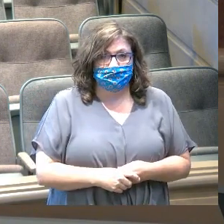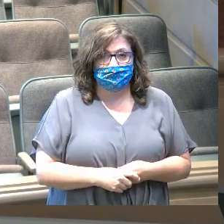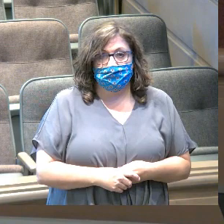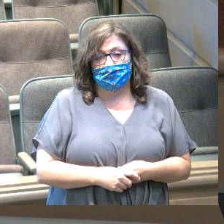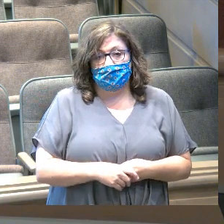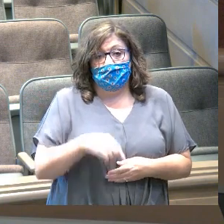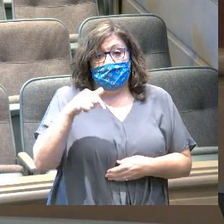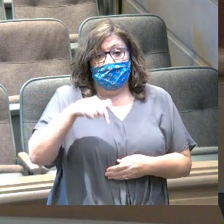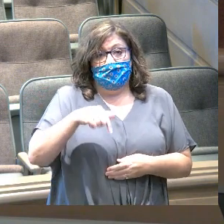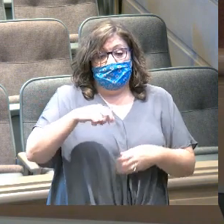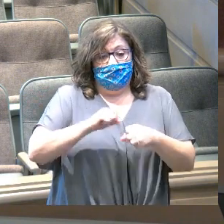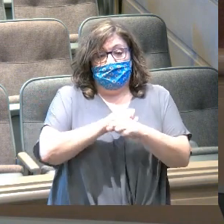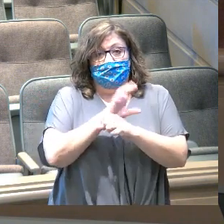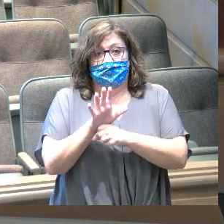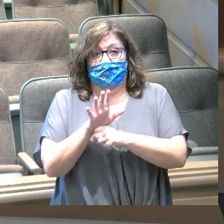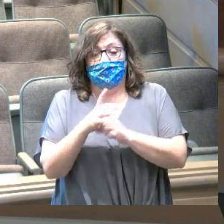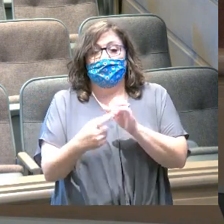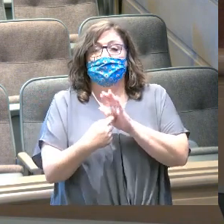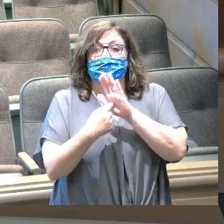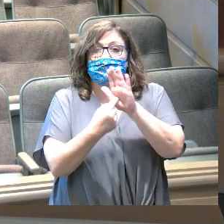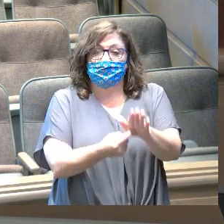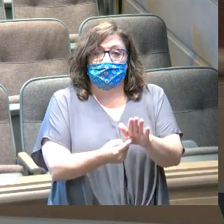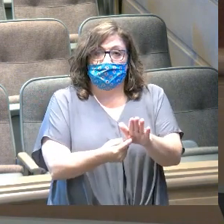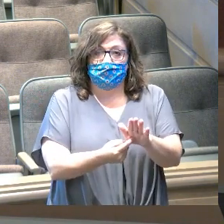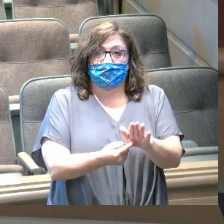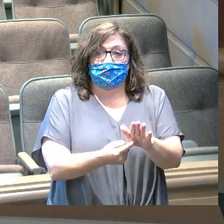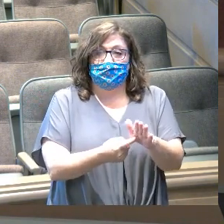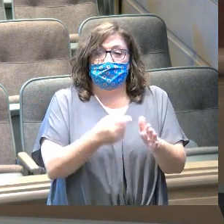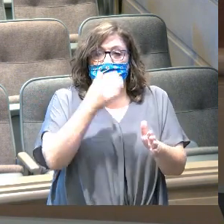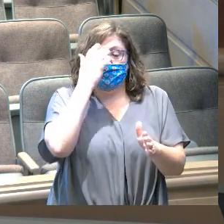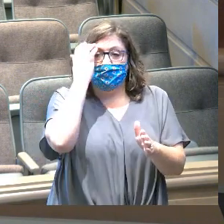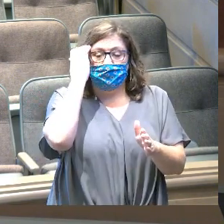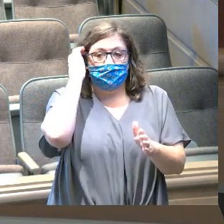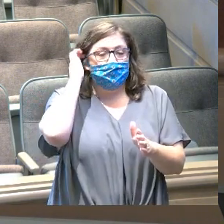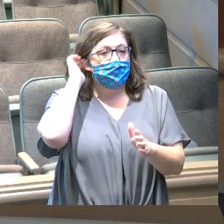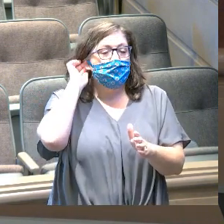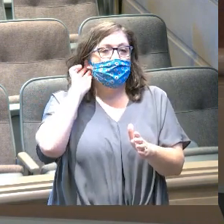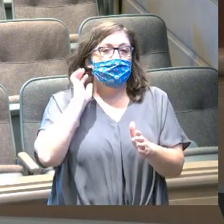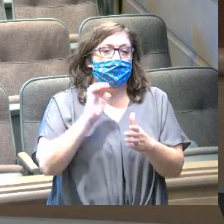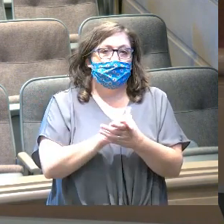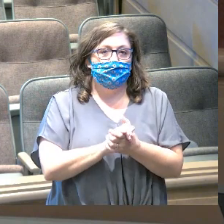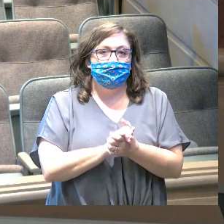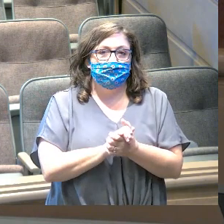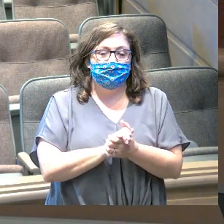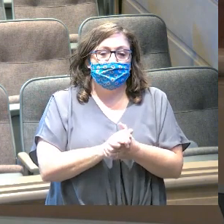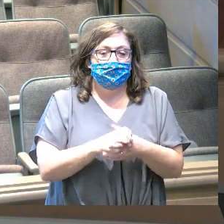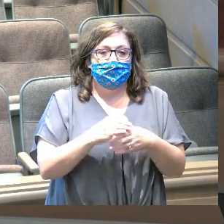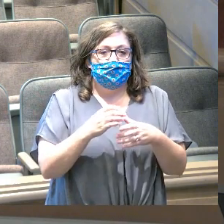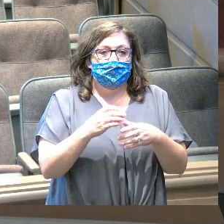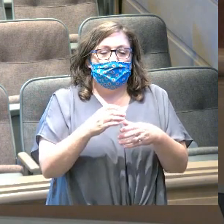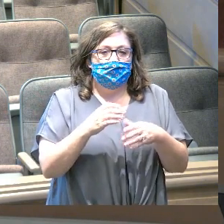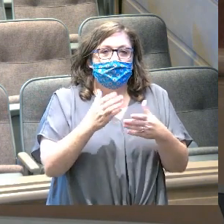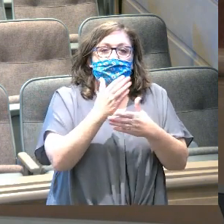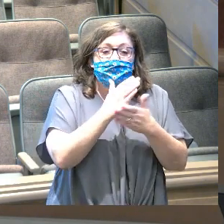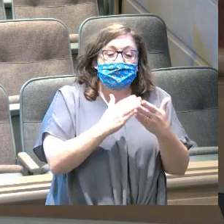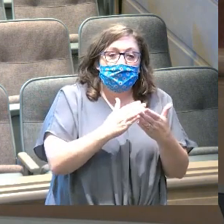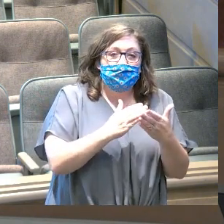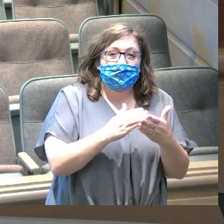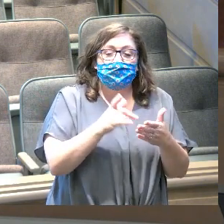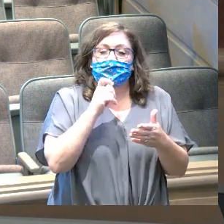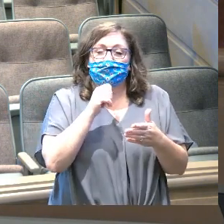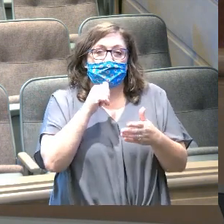This pandemic has exposed an inequality we all knew existed, that those who live in poverty and African